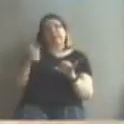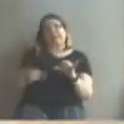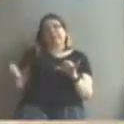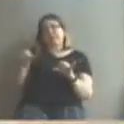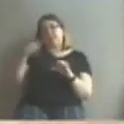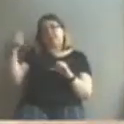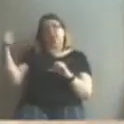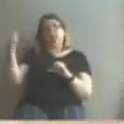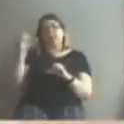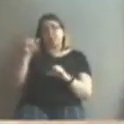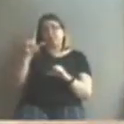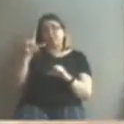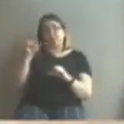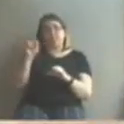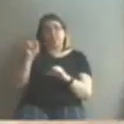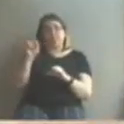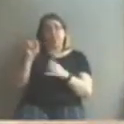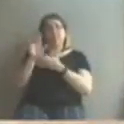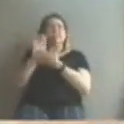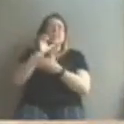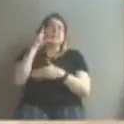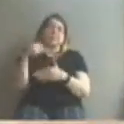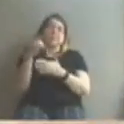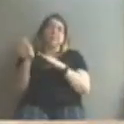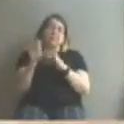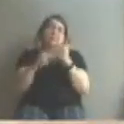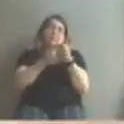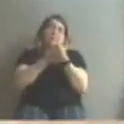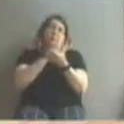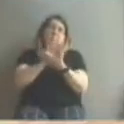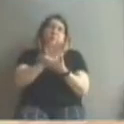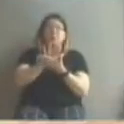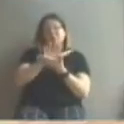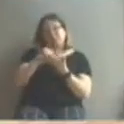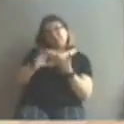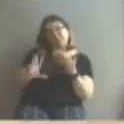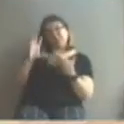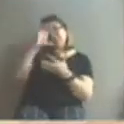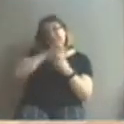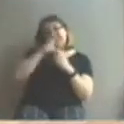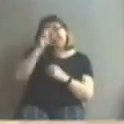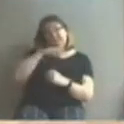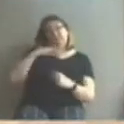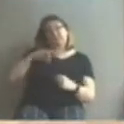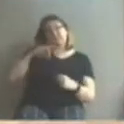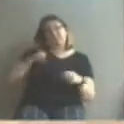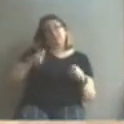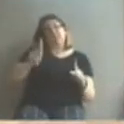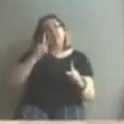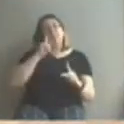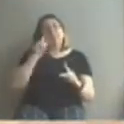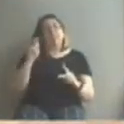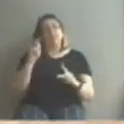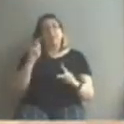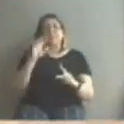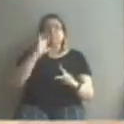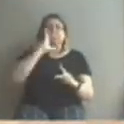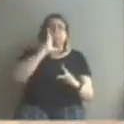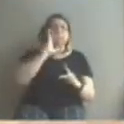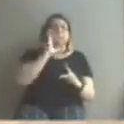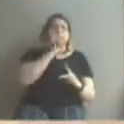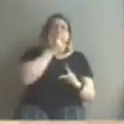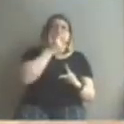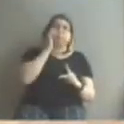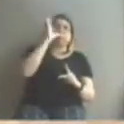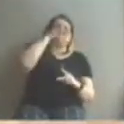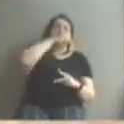just our behavior support schools, we have students that are missing credit opportunities because of wonky timing in the